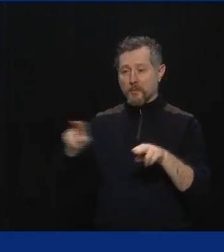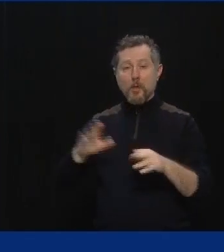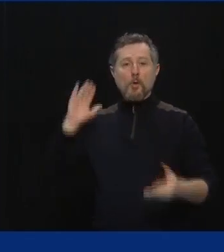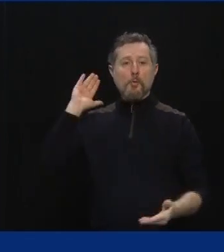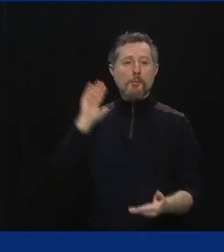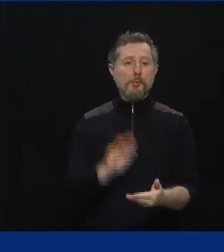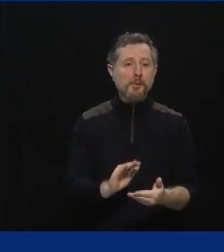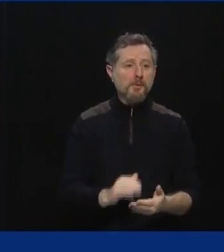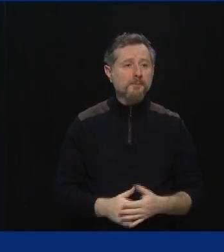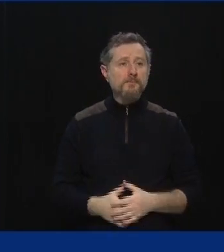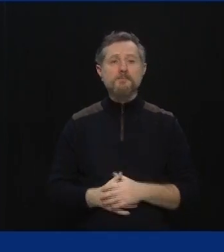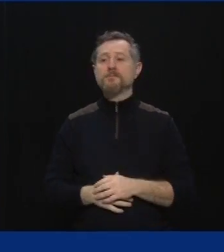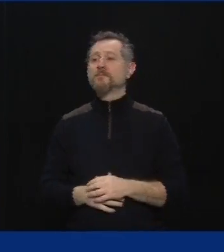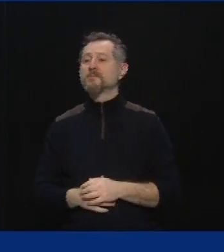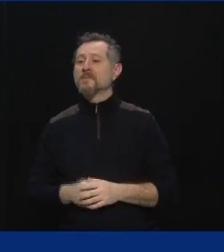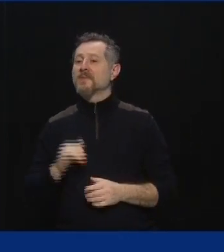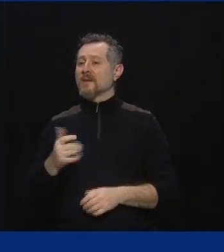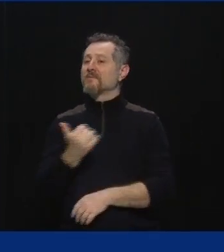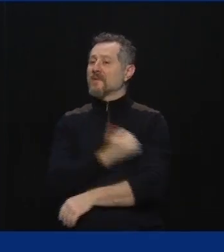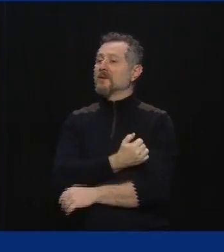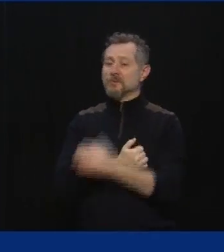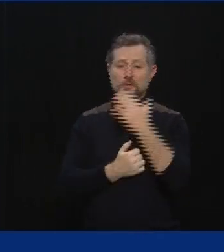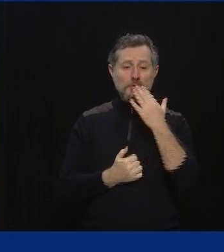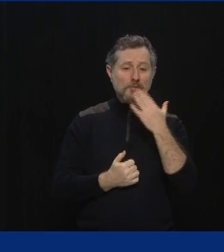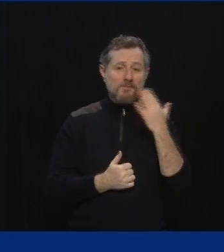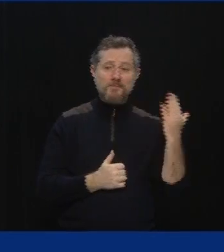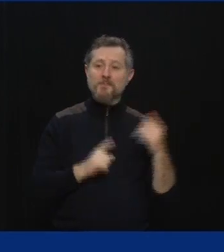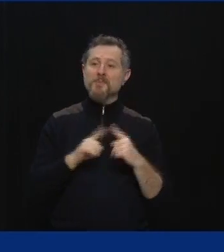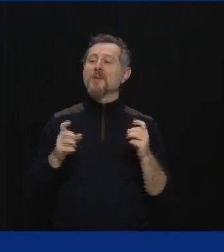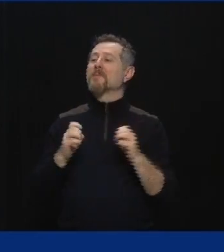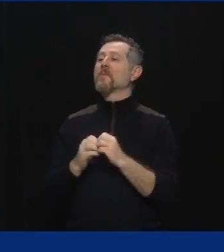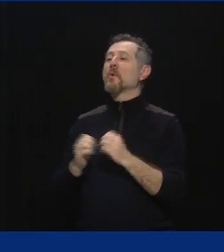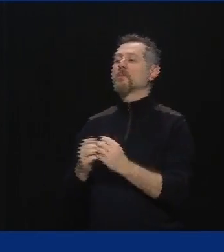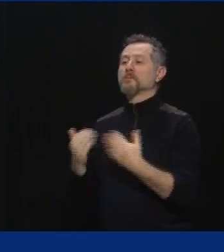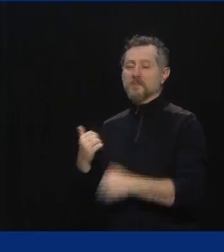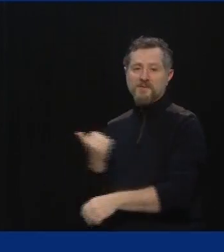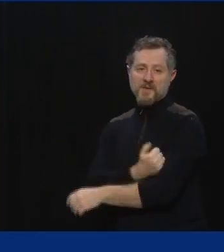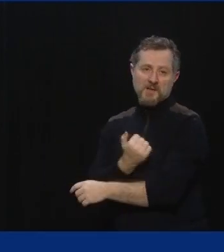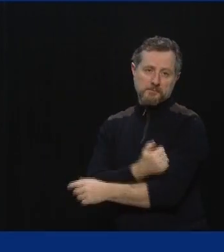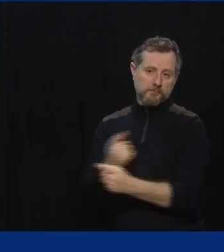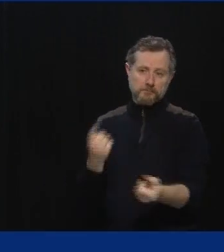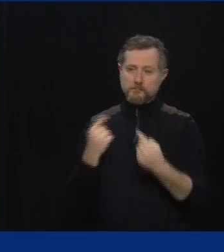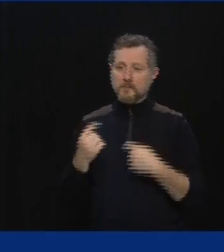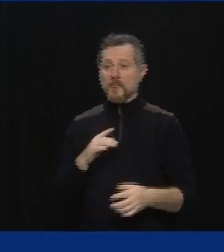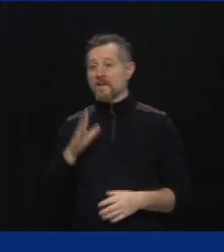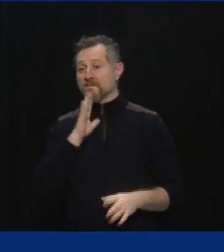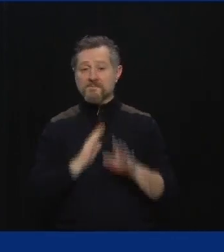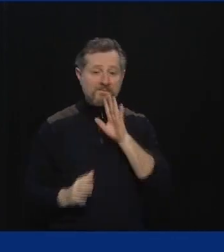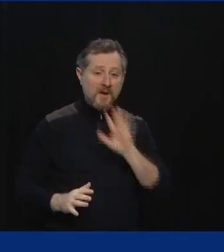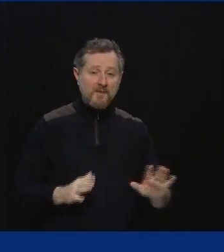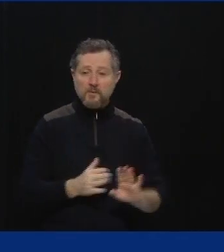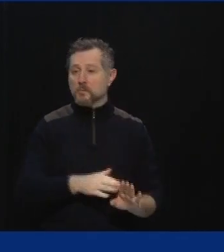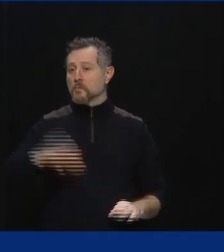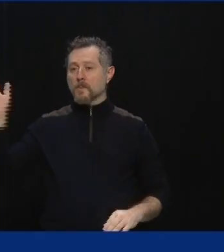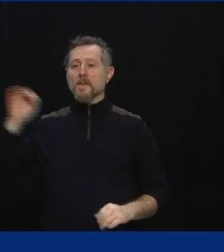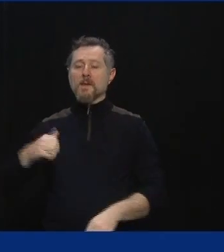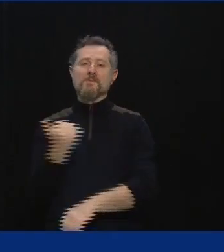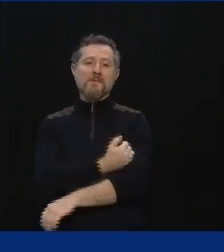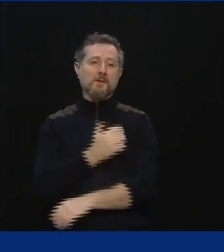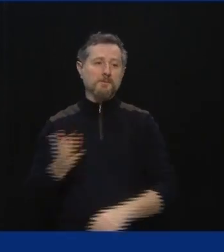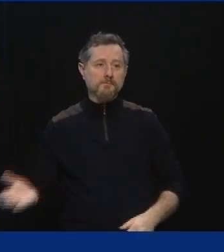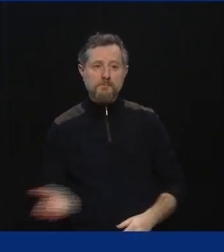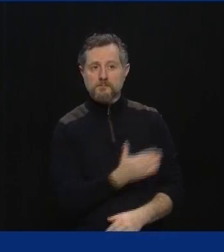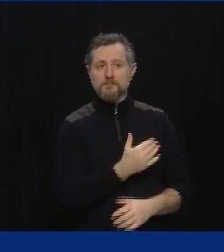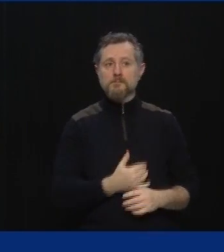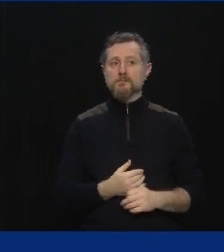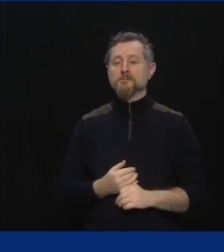they're good, they are not where they could be in terms of everyone from age 5 years old and up, and I want people to get boosters. So